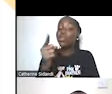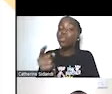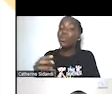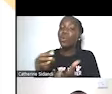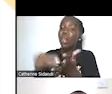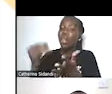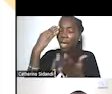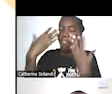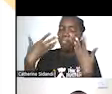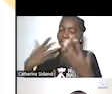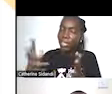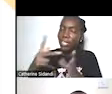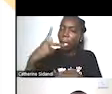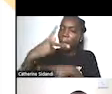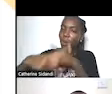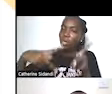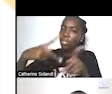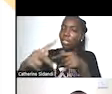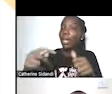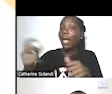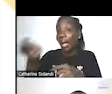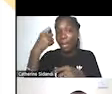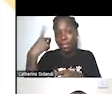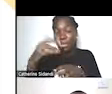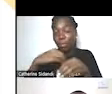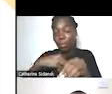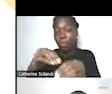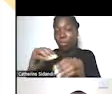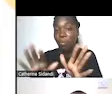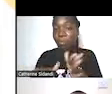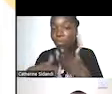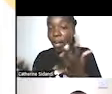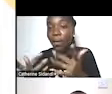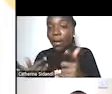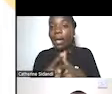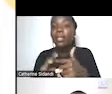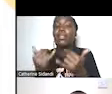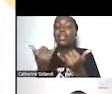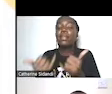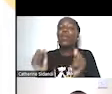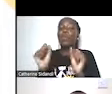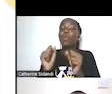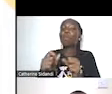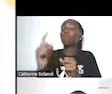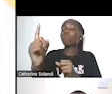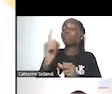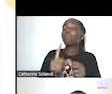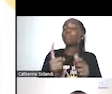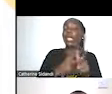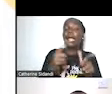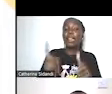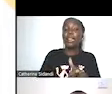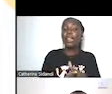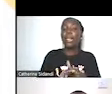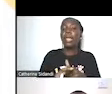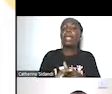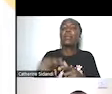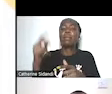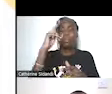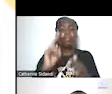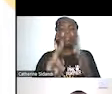you've understood how it moves, and then now you can actually now come in and even predict and see that this is